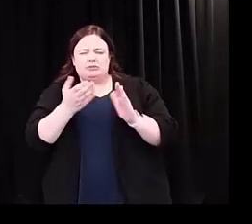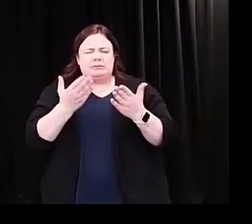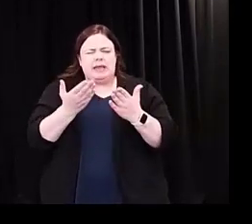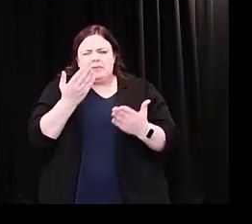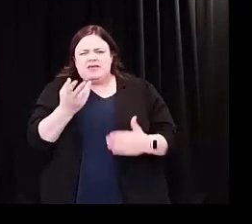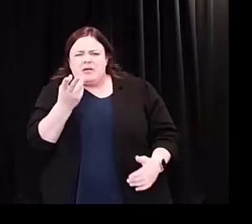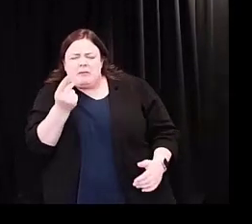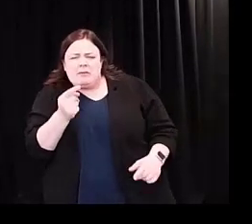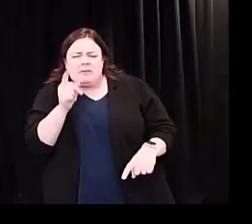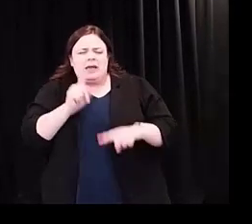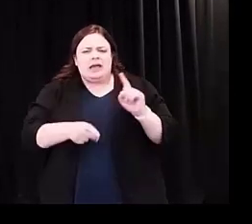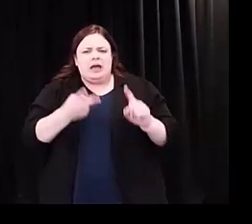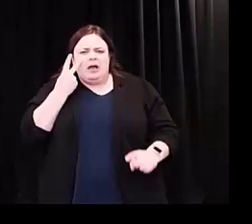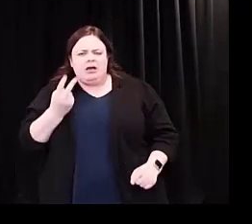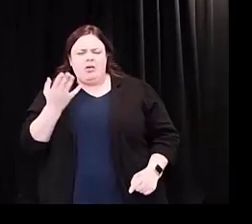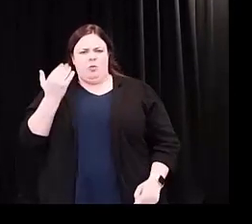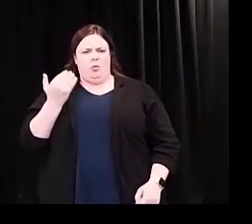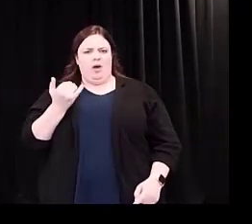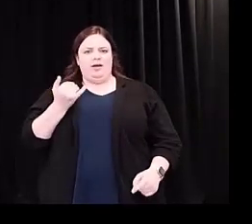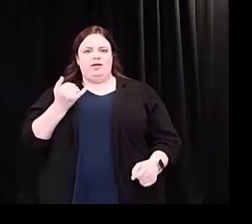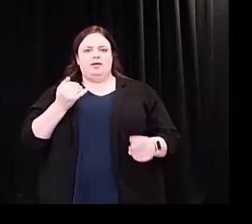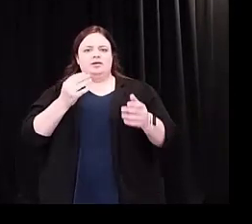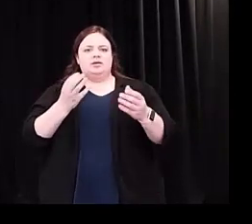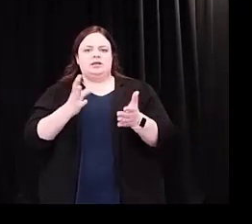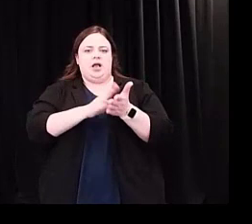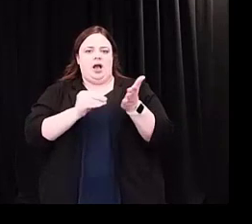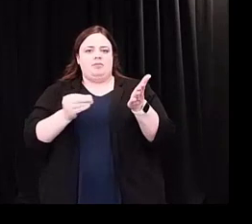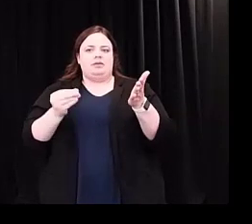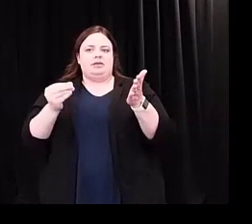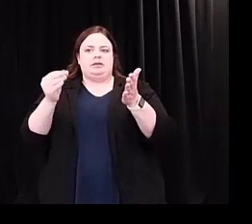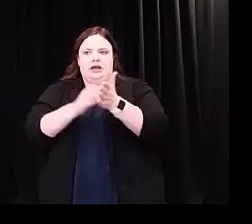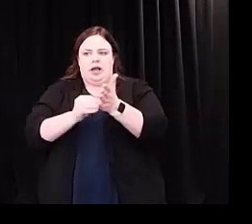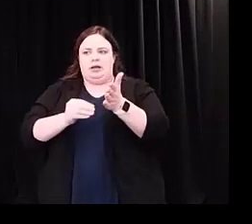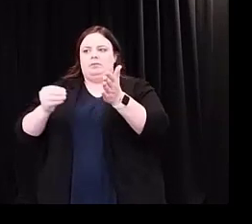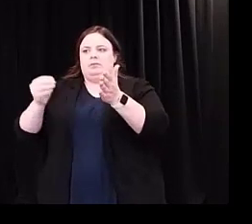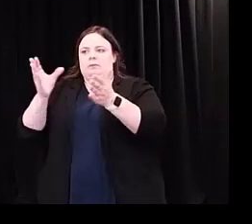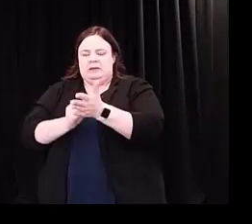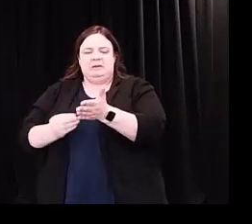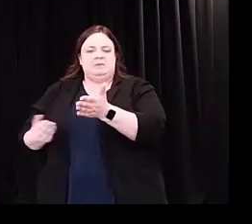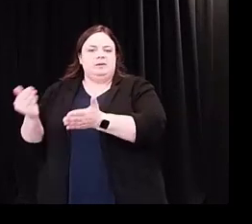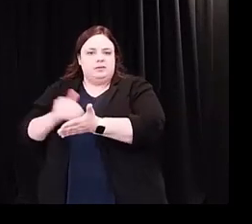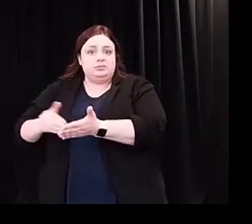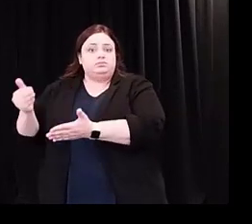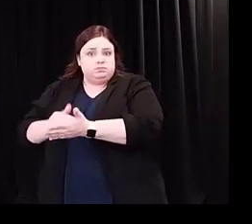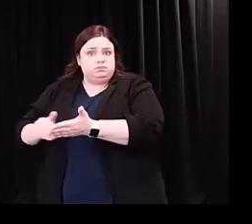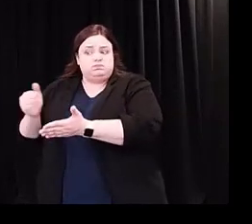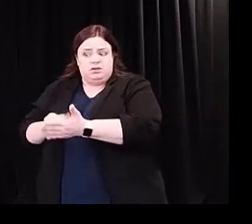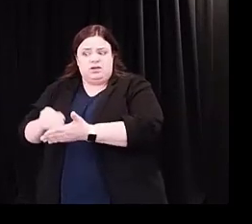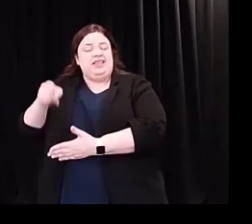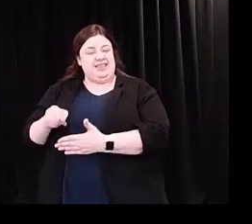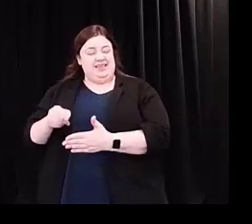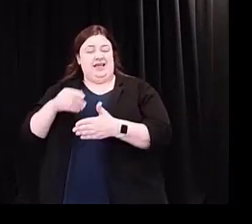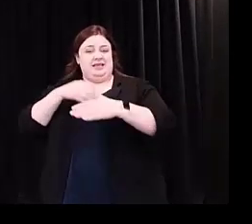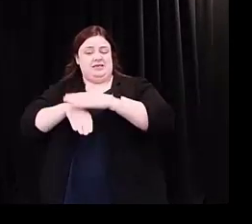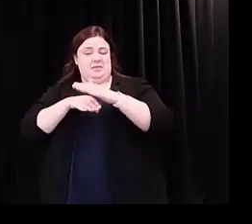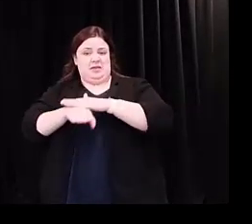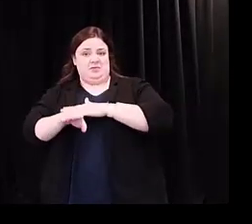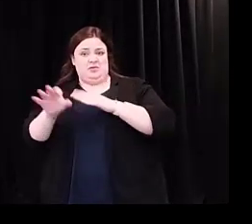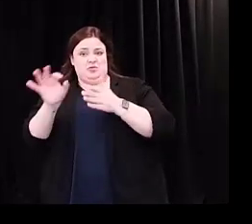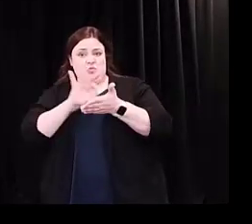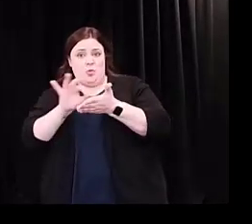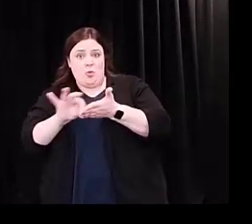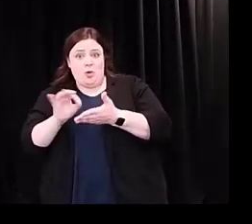can't really tell because it's a copy of a copy of a copy of a copy. This has an accessibility score of